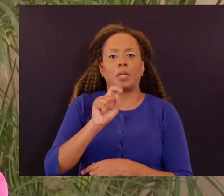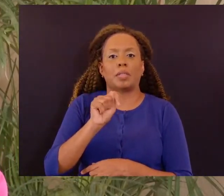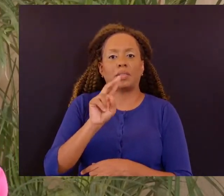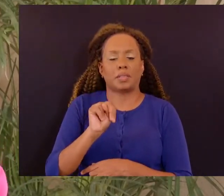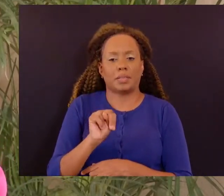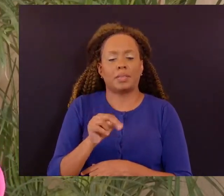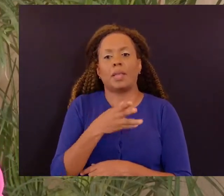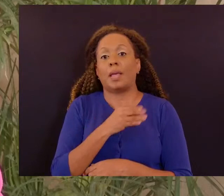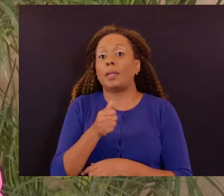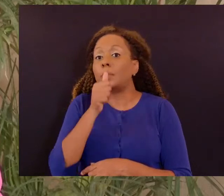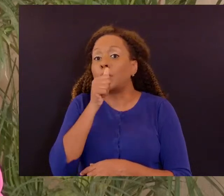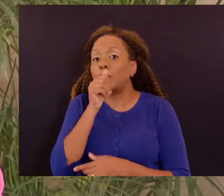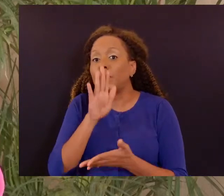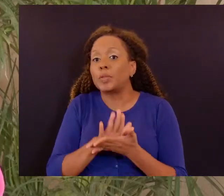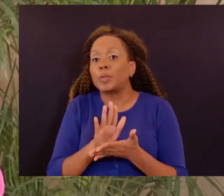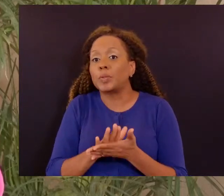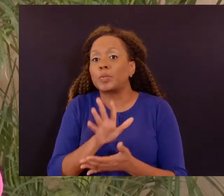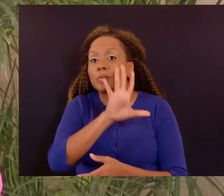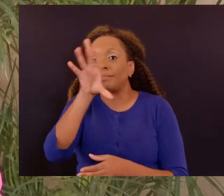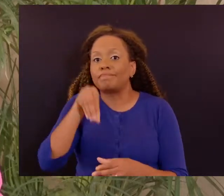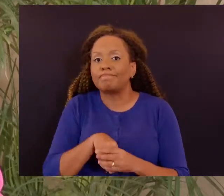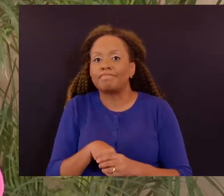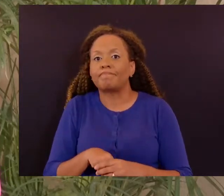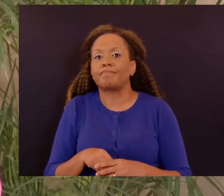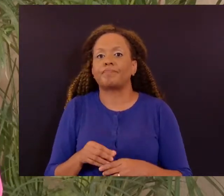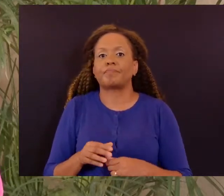well. So we have